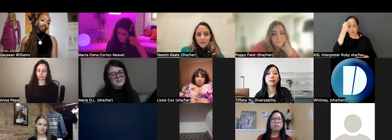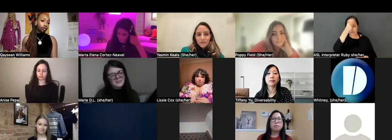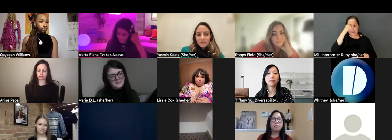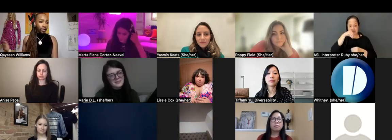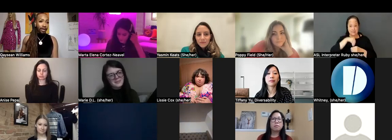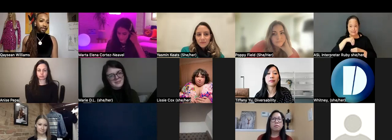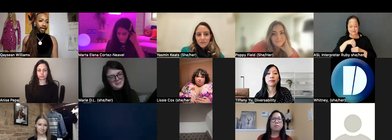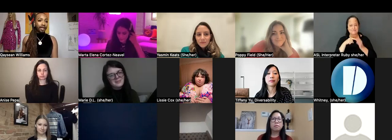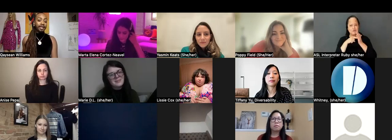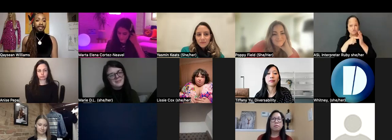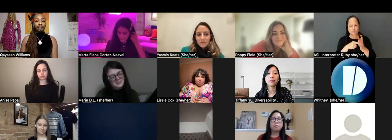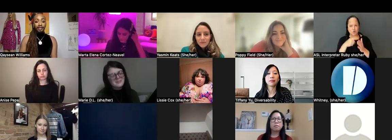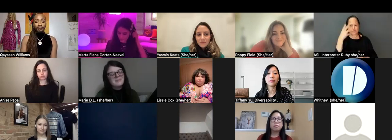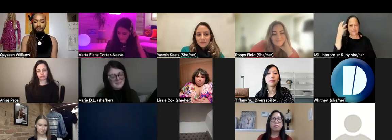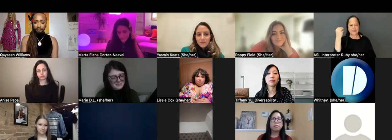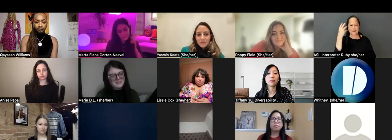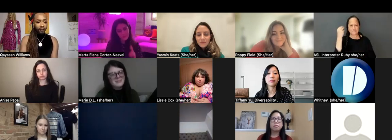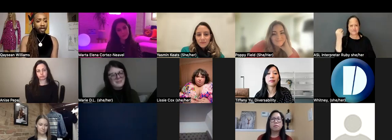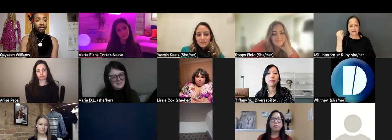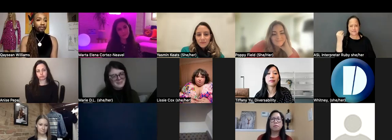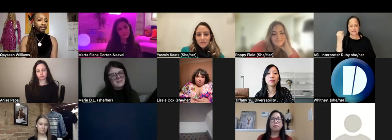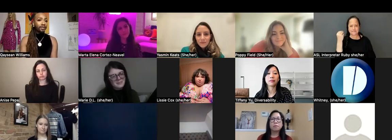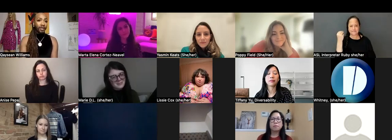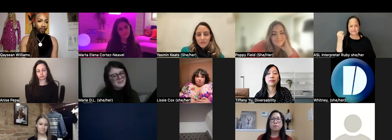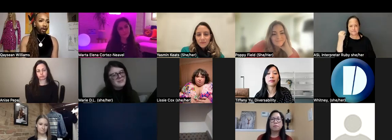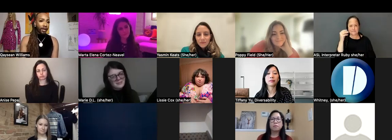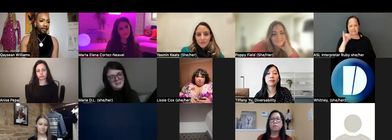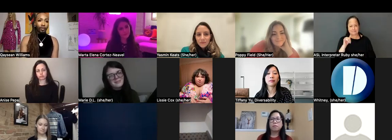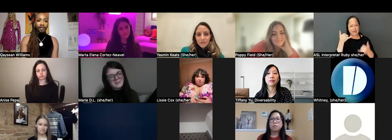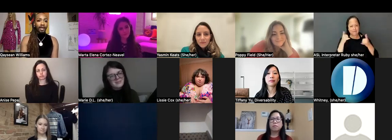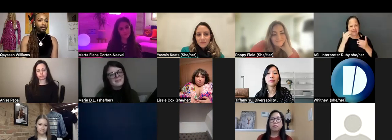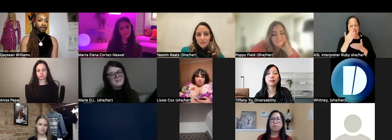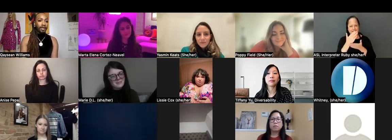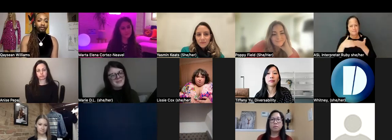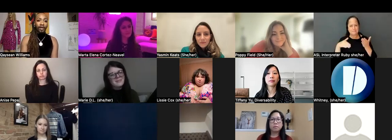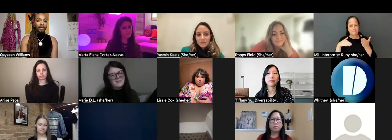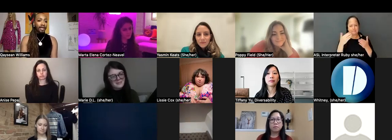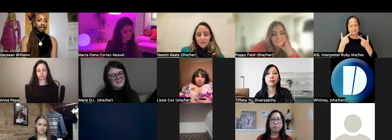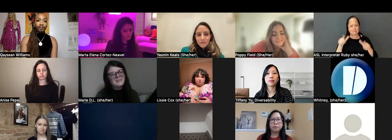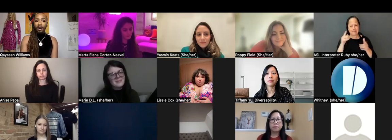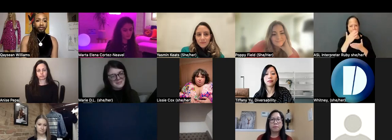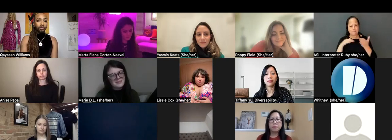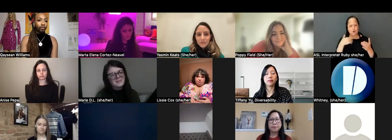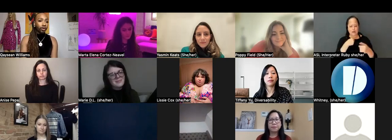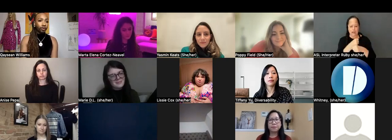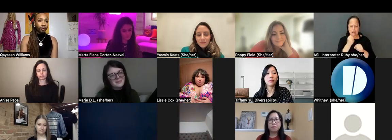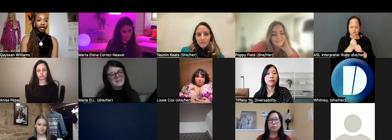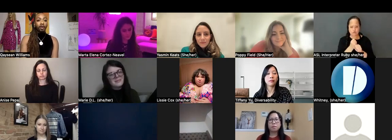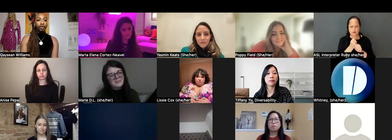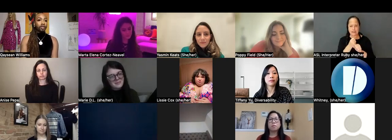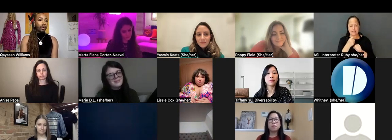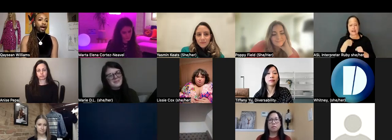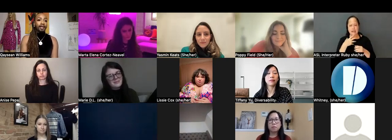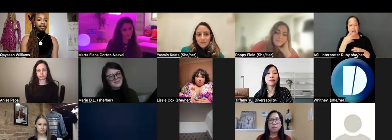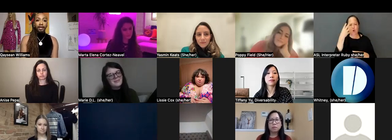it shows on the outside. And so that plays a big part in the way that I create, in the way that I step out into the world,